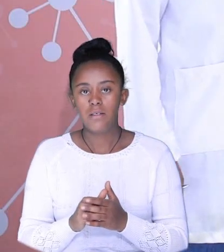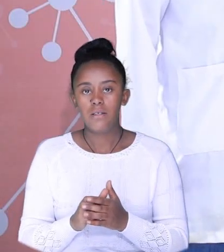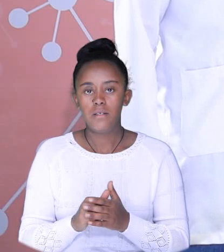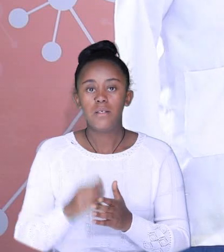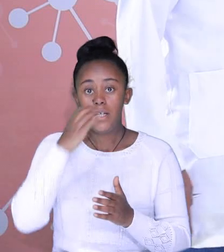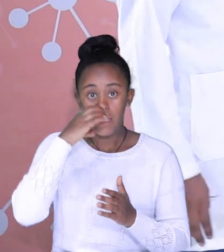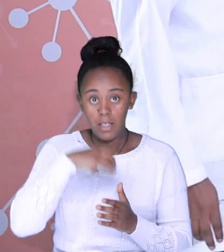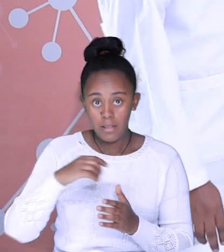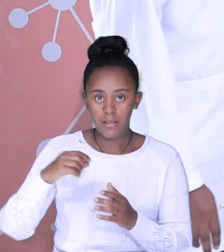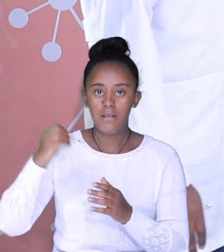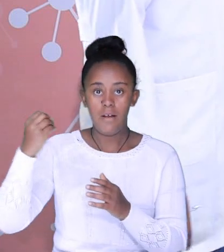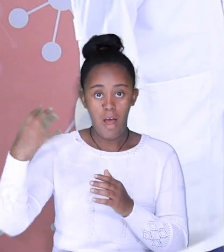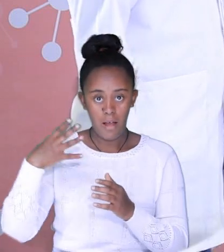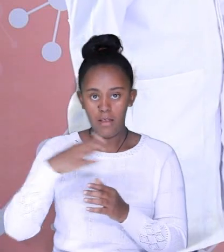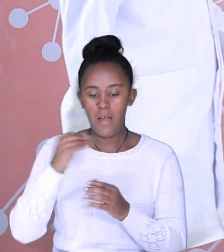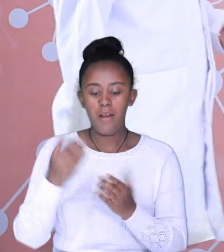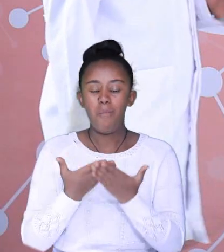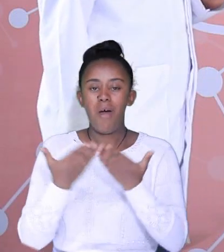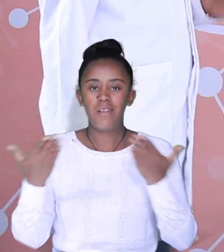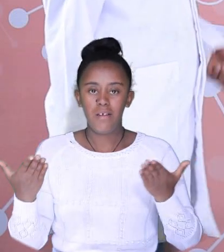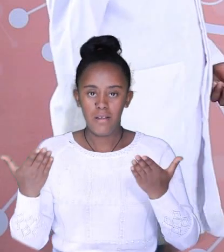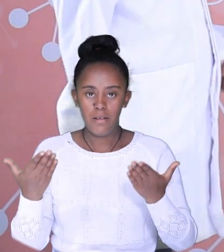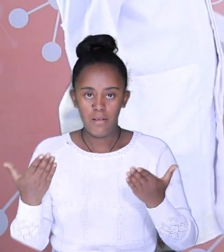and particles.